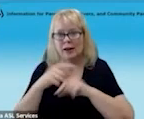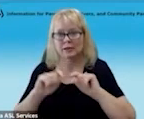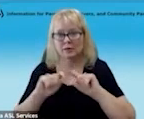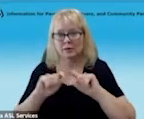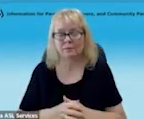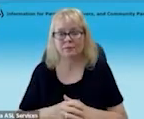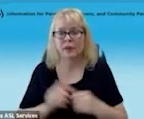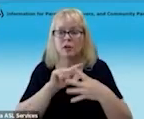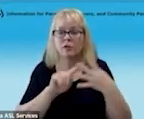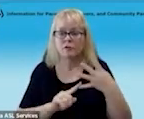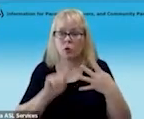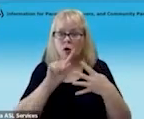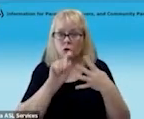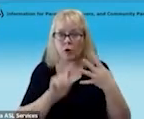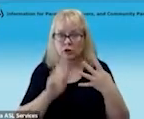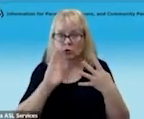is now in the chat box.